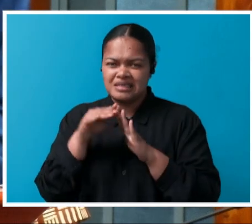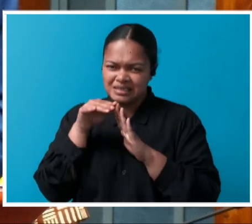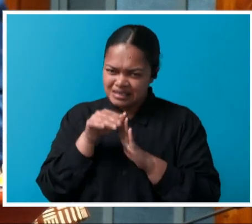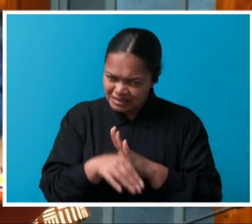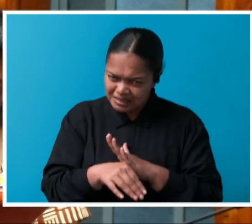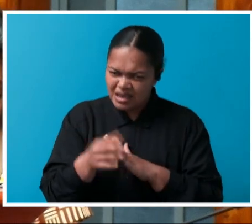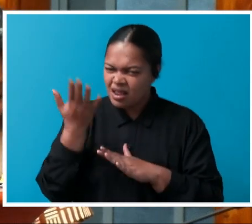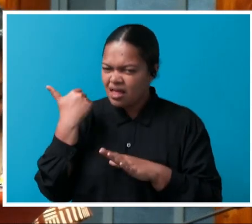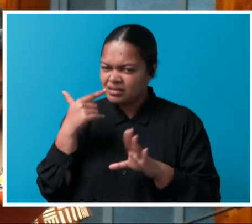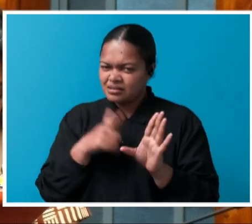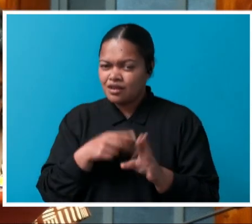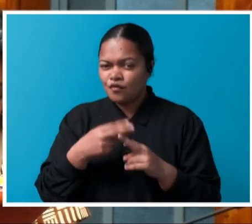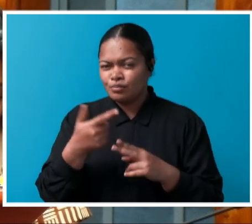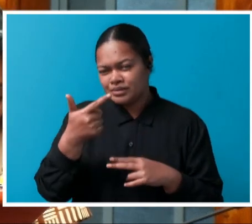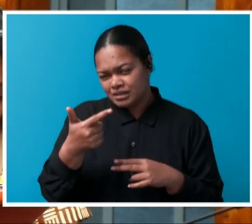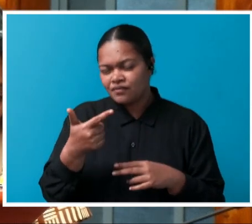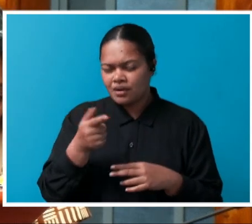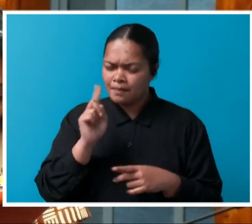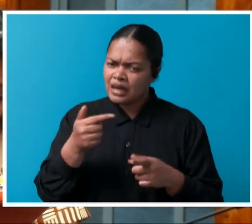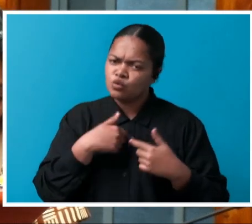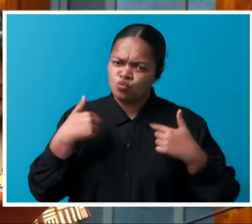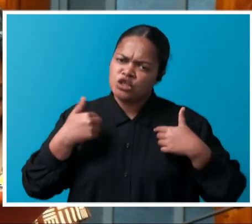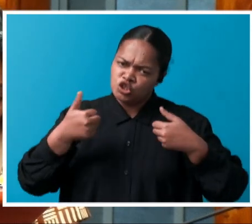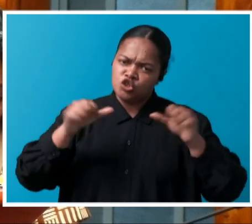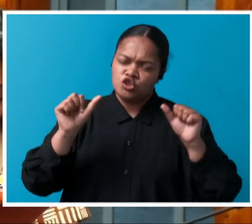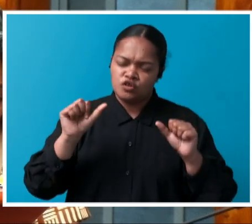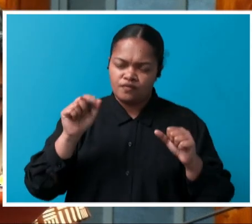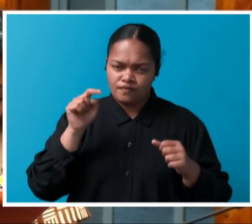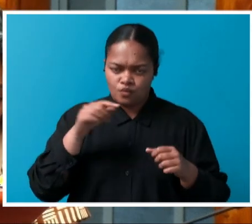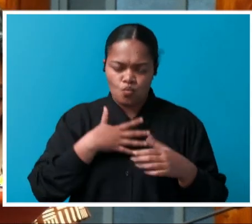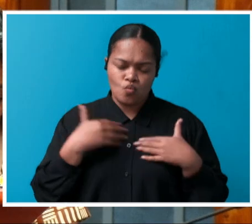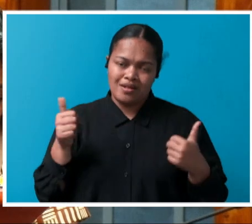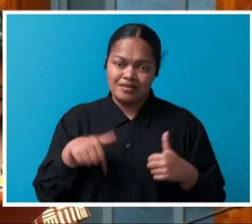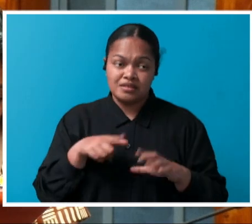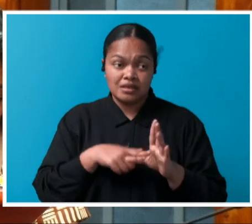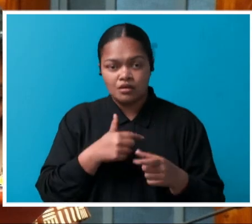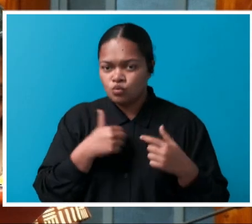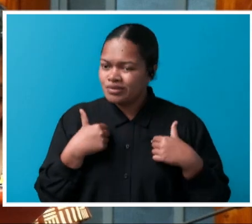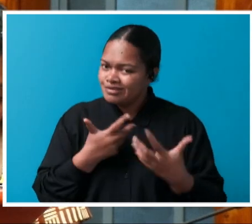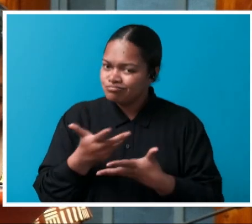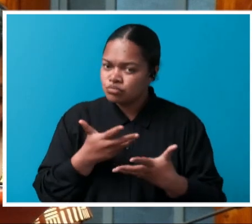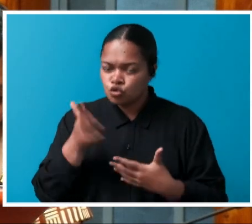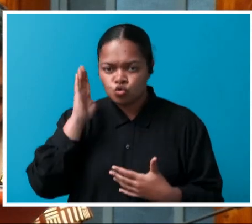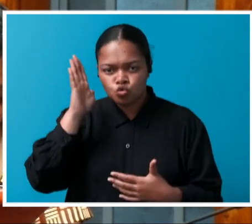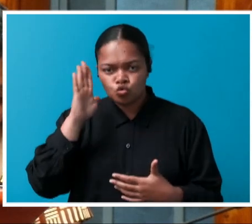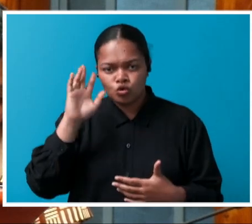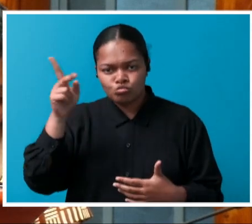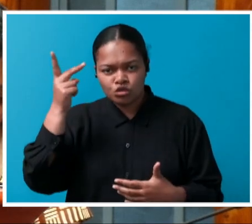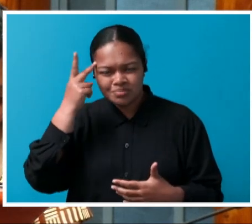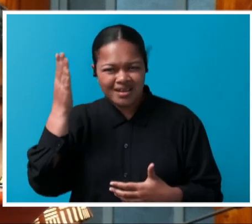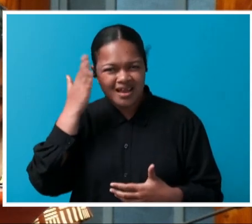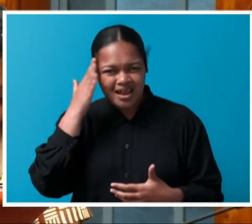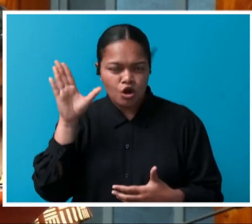year, we intend to achieve well this year, and I've recently spoken to school principals and heads of school